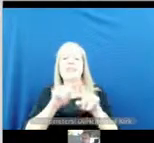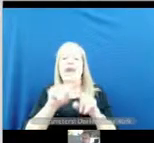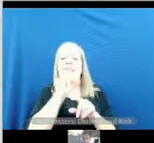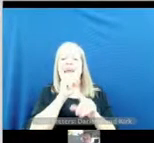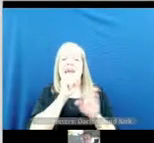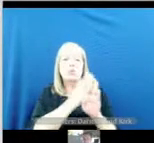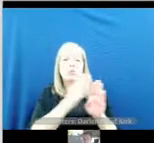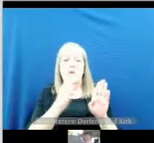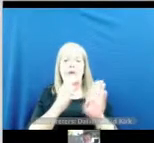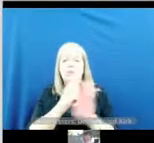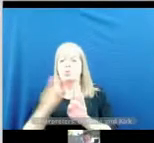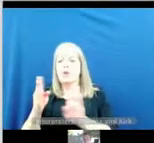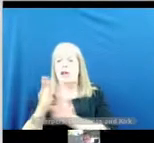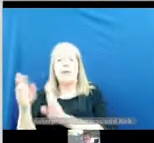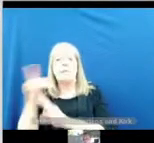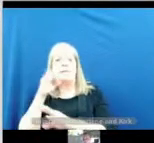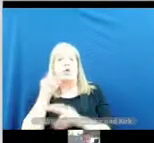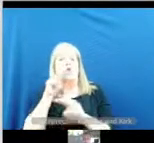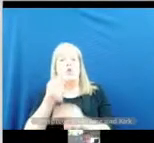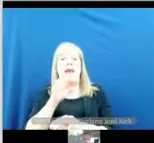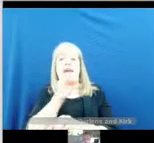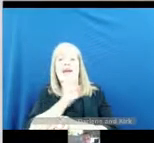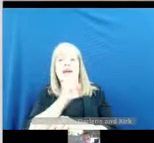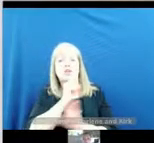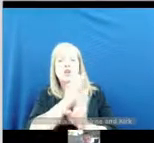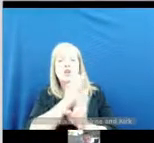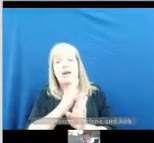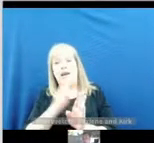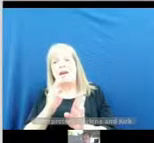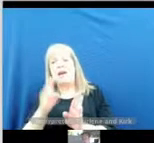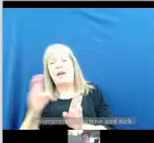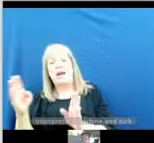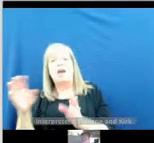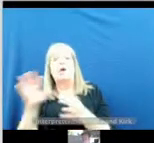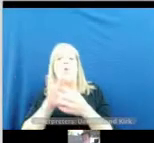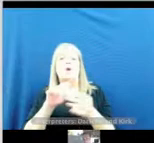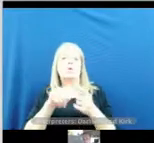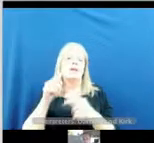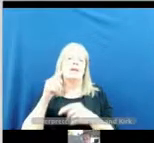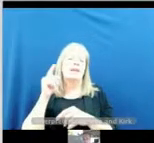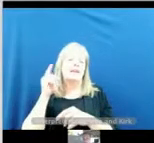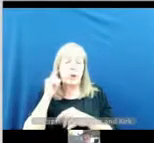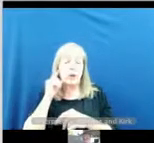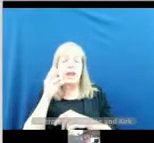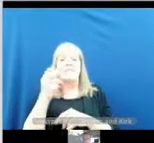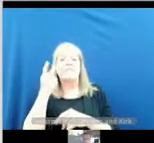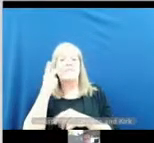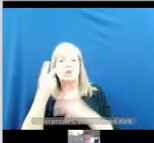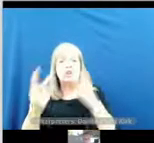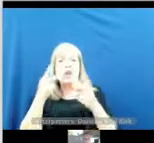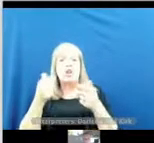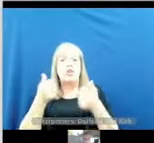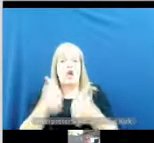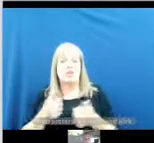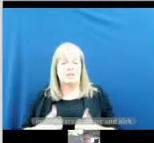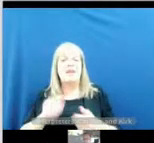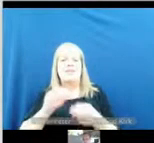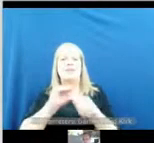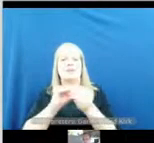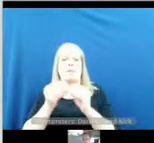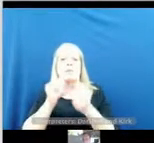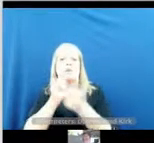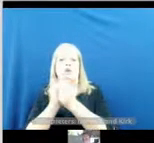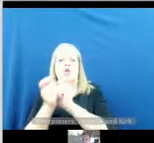if we look at the aging population, due to age-related issues of hearing and vision loss, obviously the numbers change significantly. But yes, within the